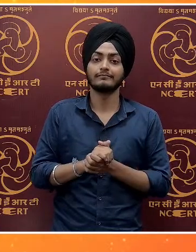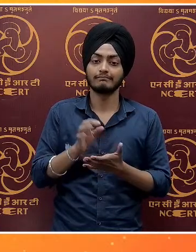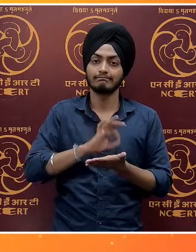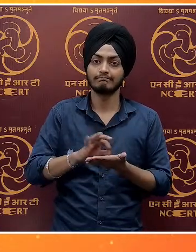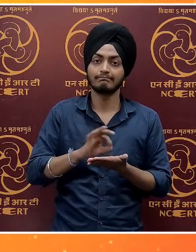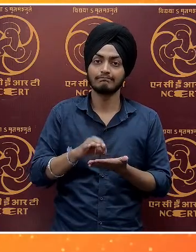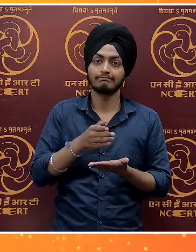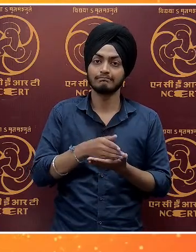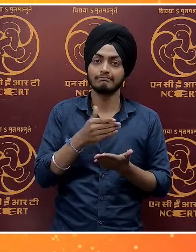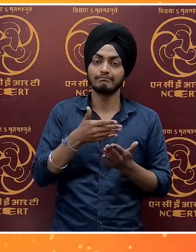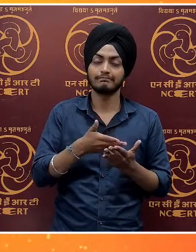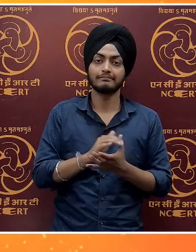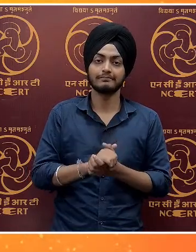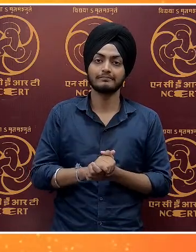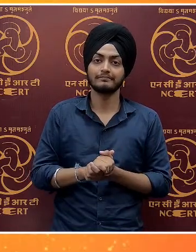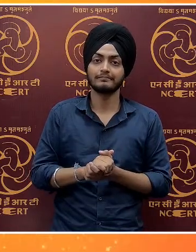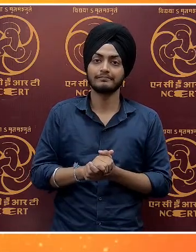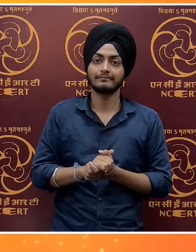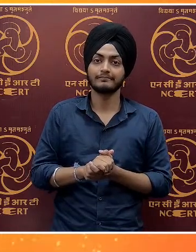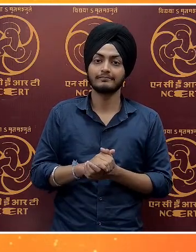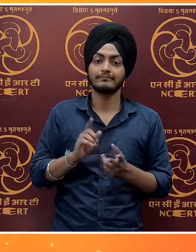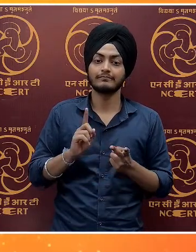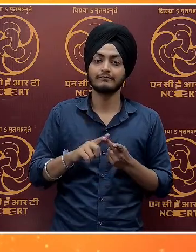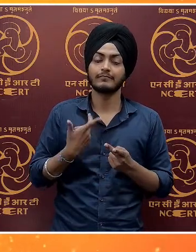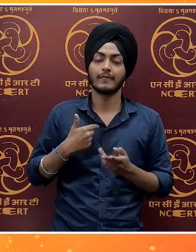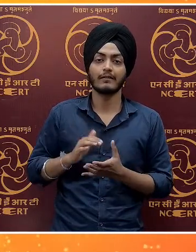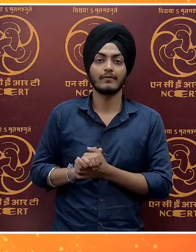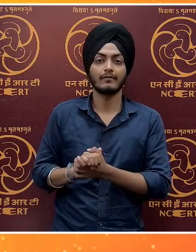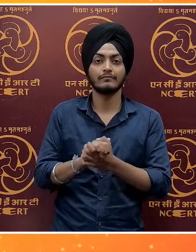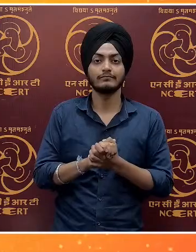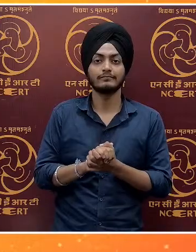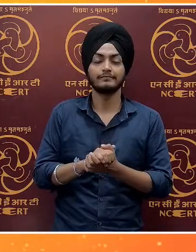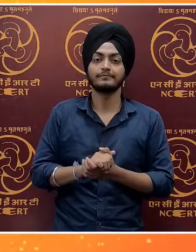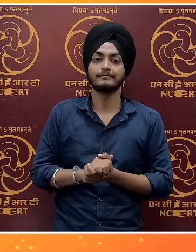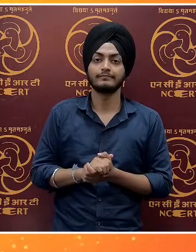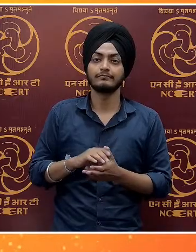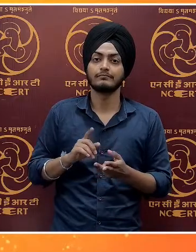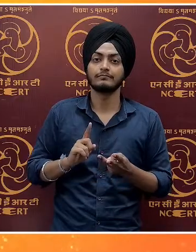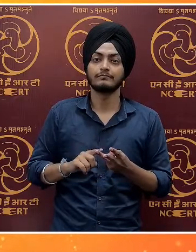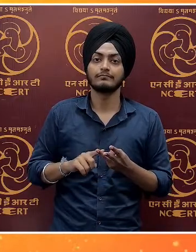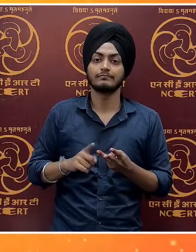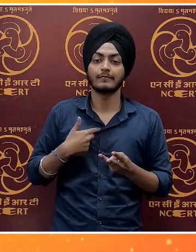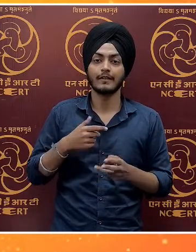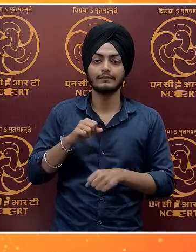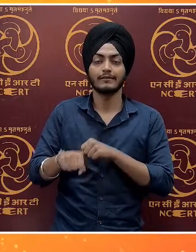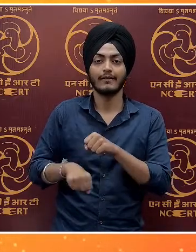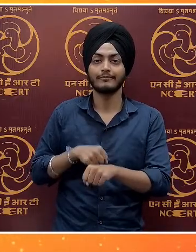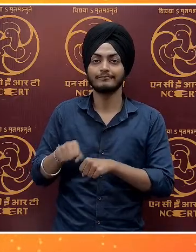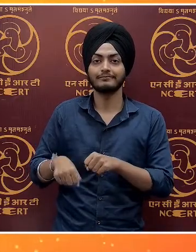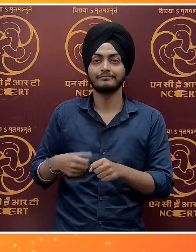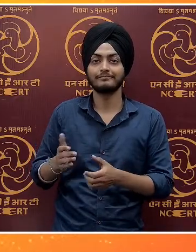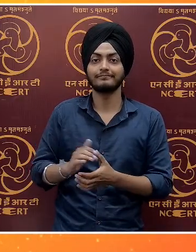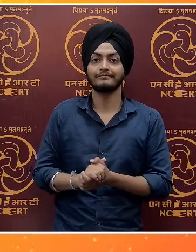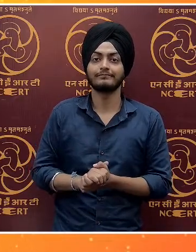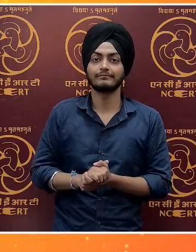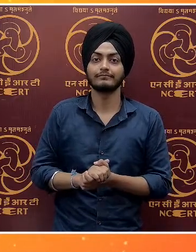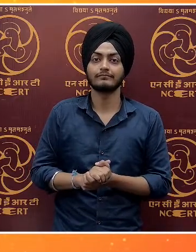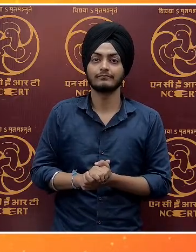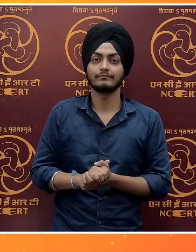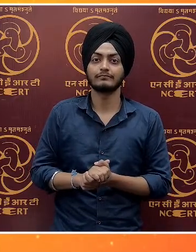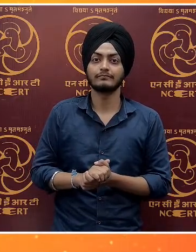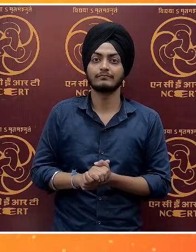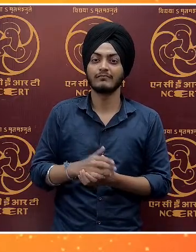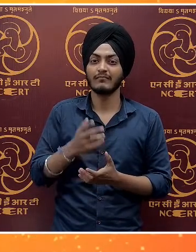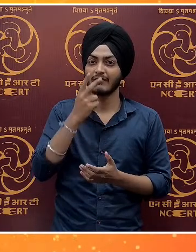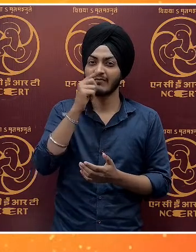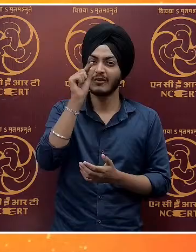ride. Second is friends. Third is bicycle. And what are these